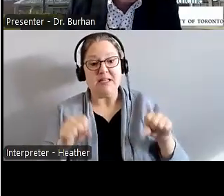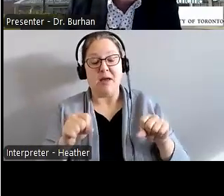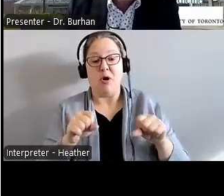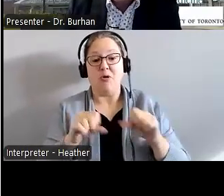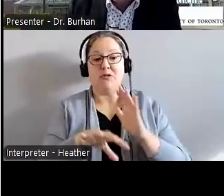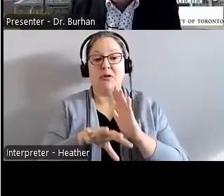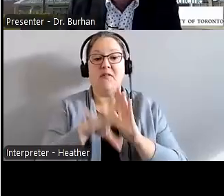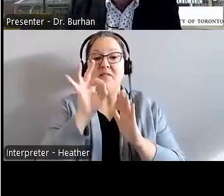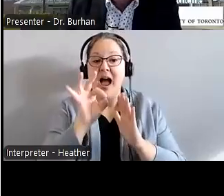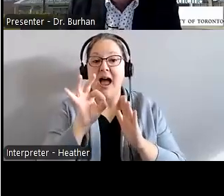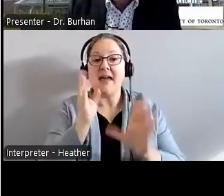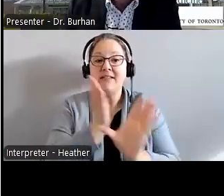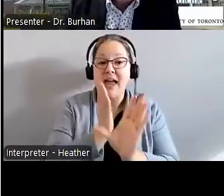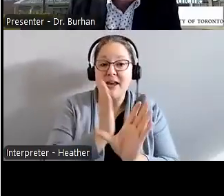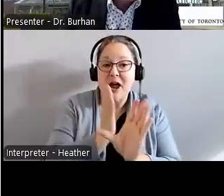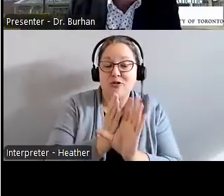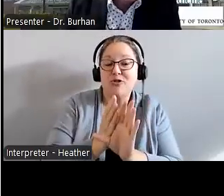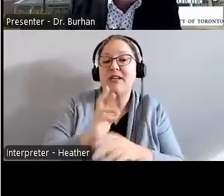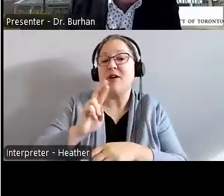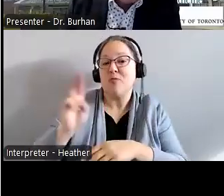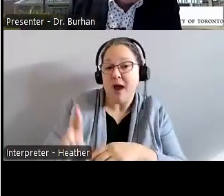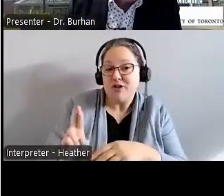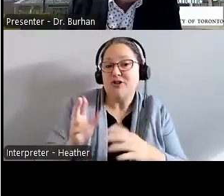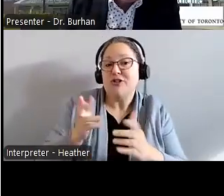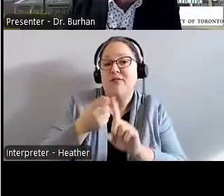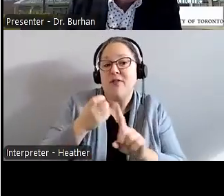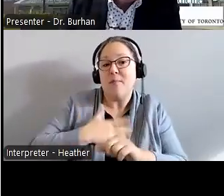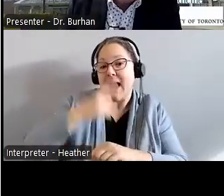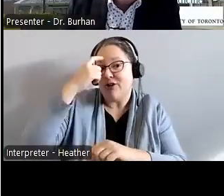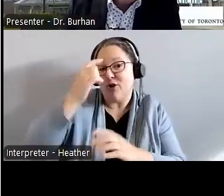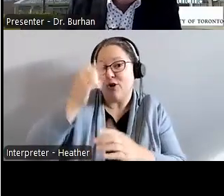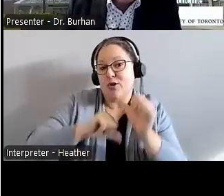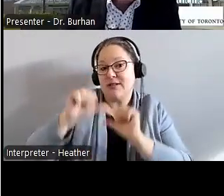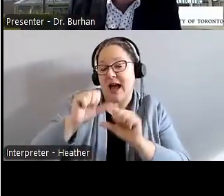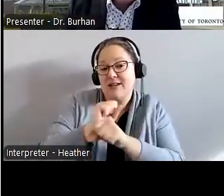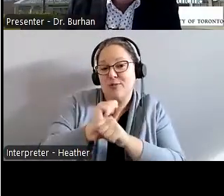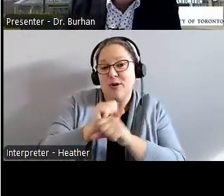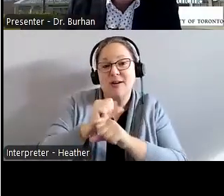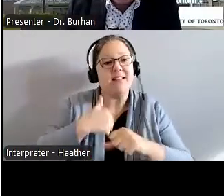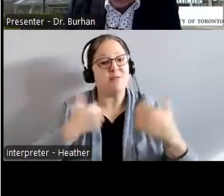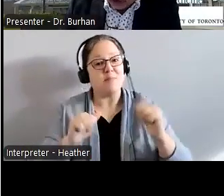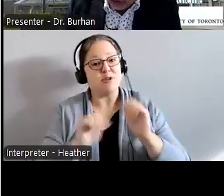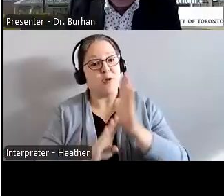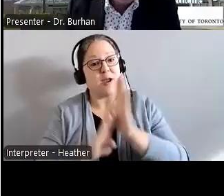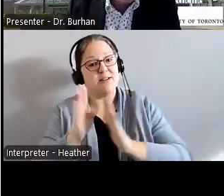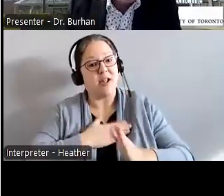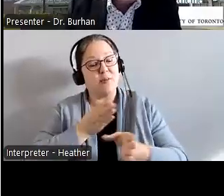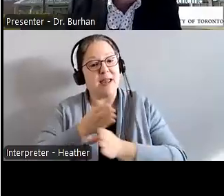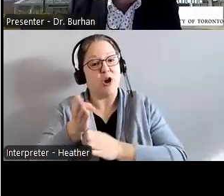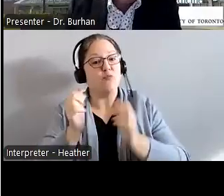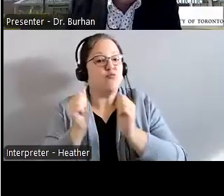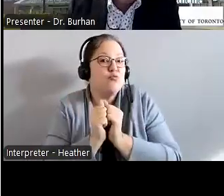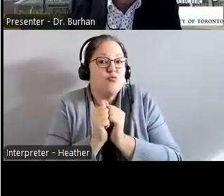in Rochester after doing my neuroscience work. And I've been really trying to develop my career through the